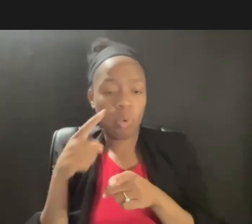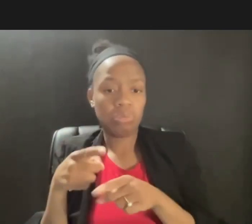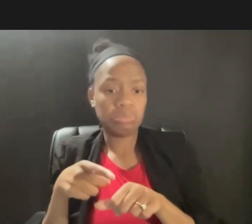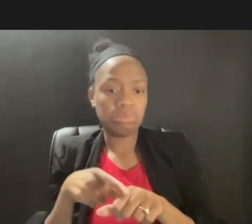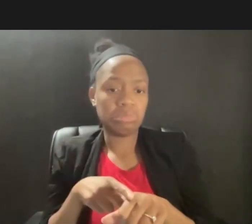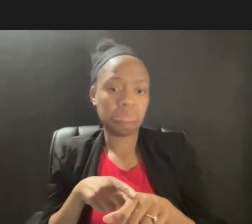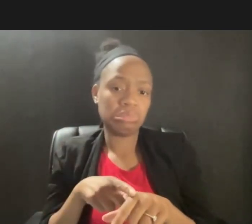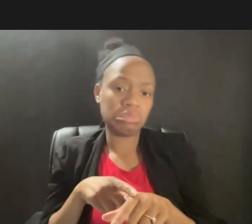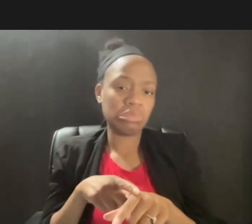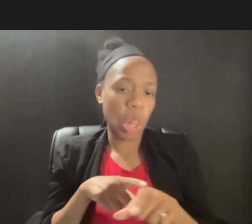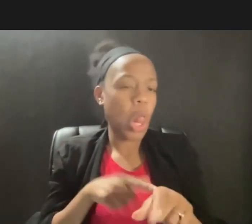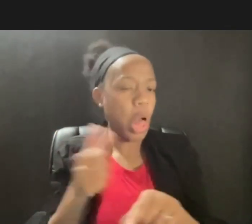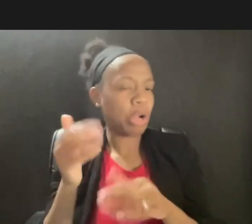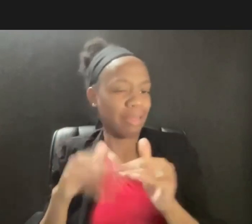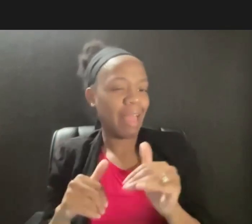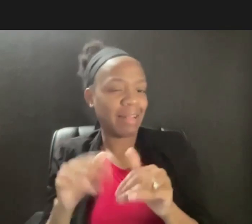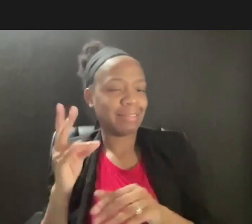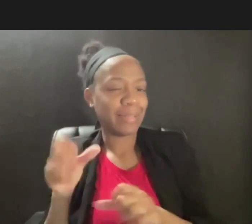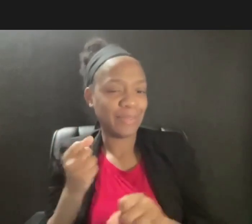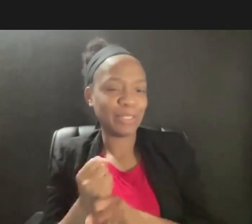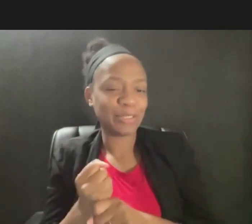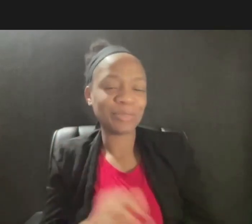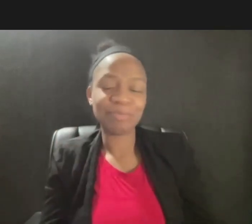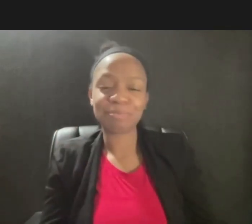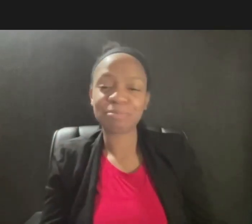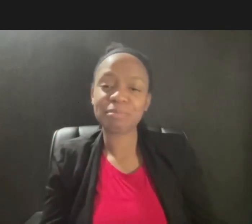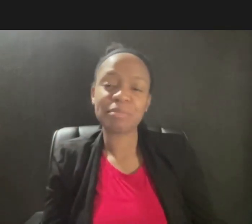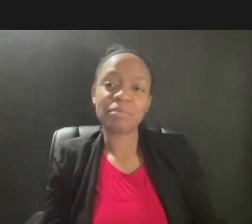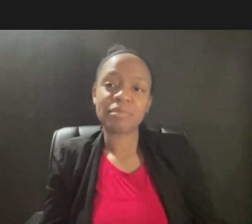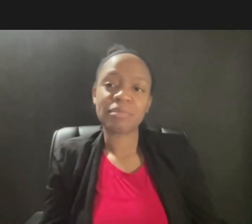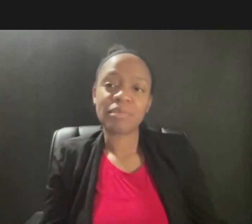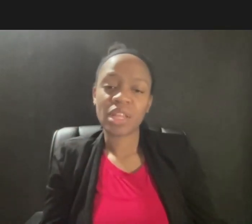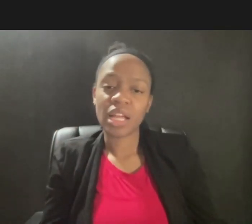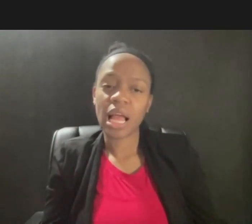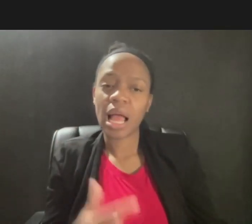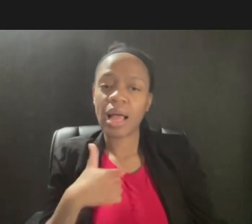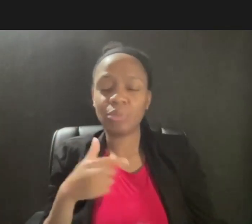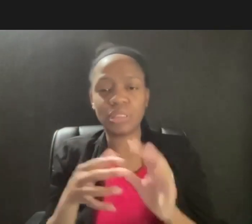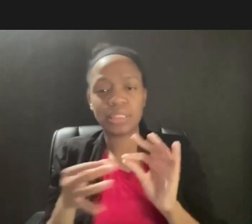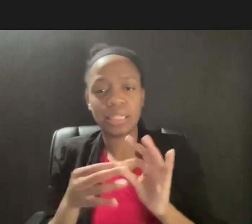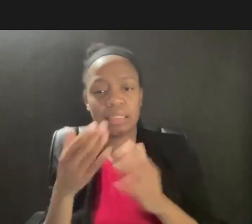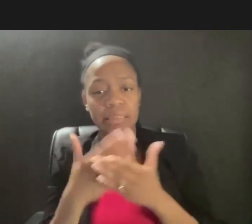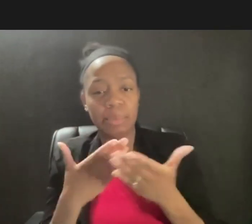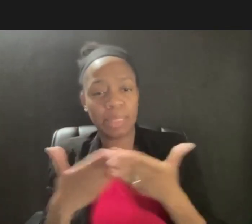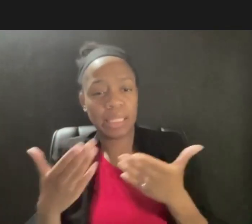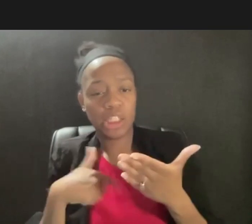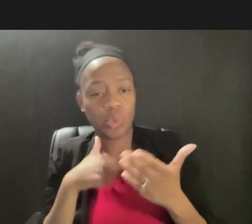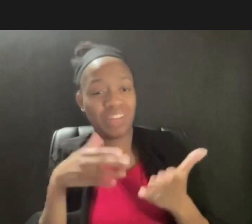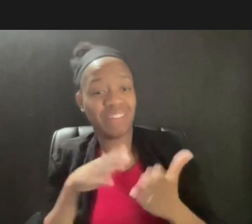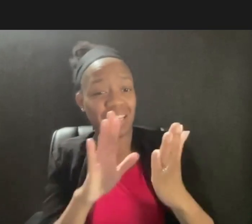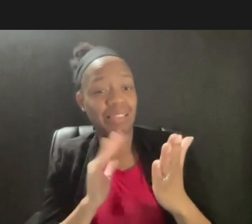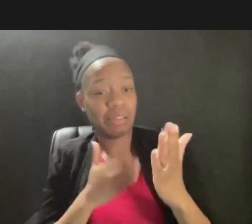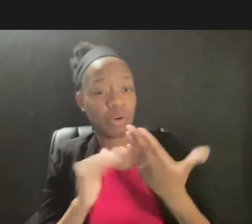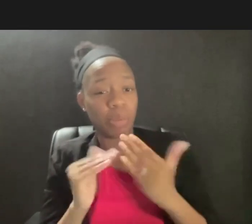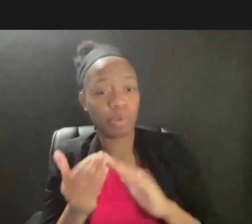but a little bit longer than that. Um, I would say some of the things that we face in our